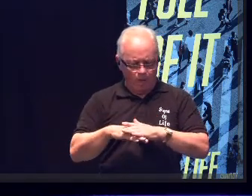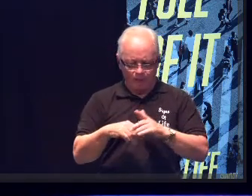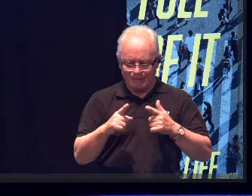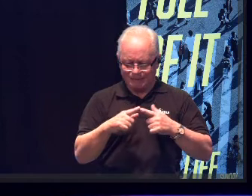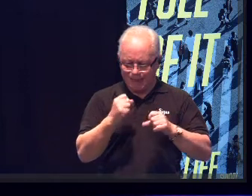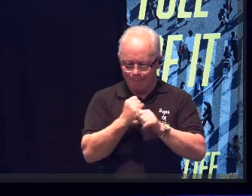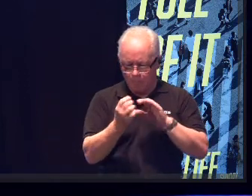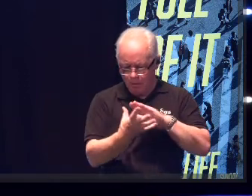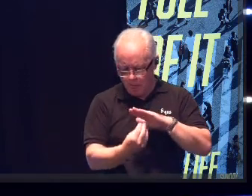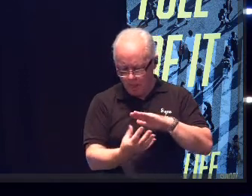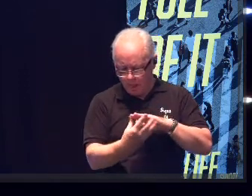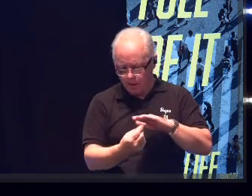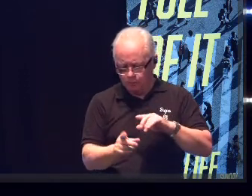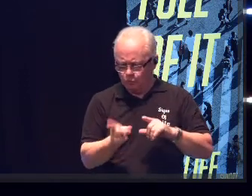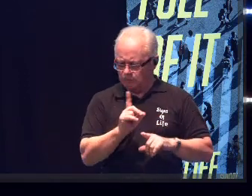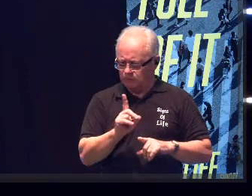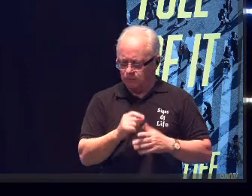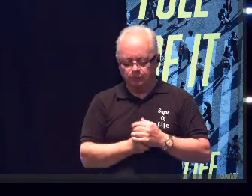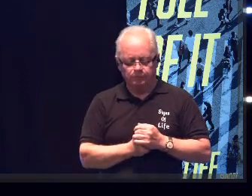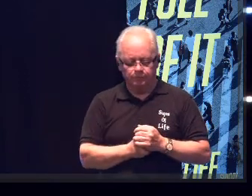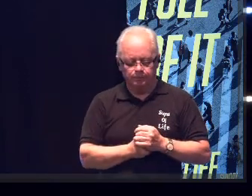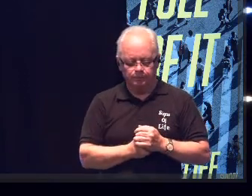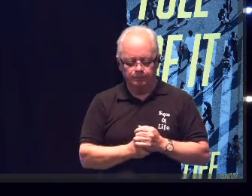examples of this was Jesus,